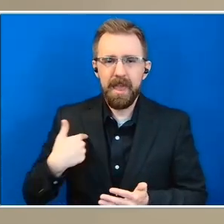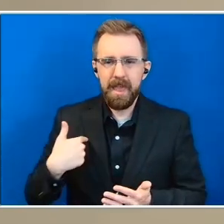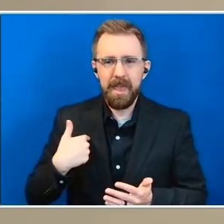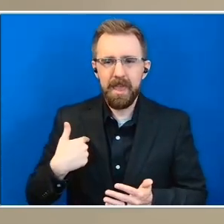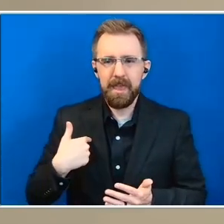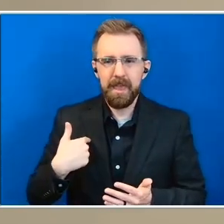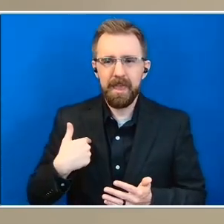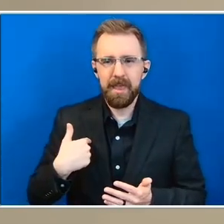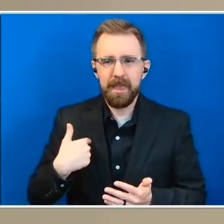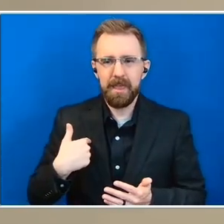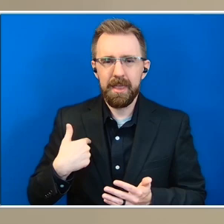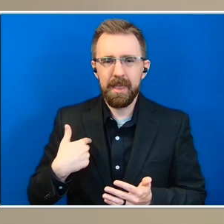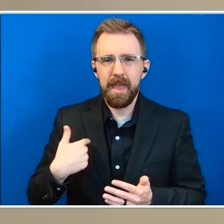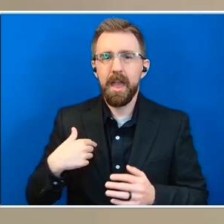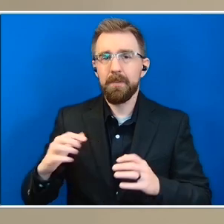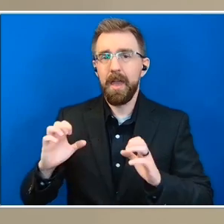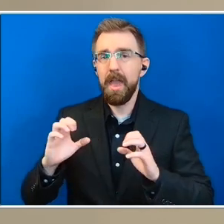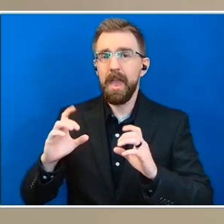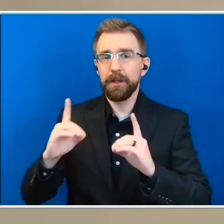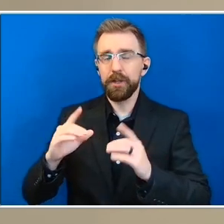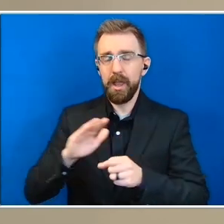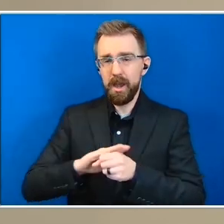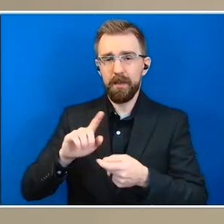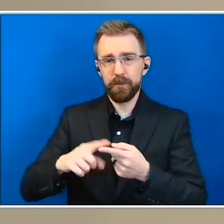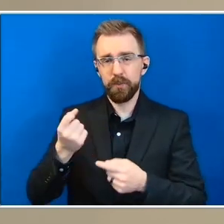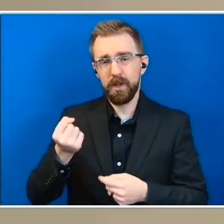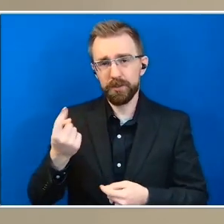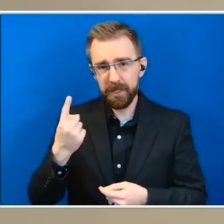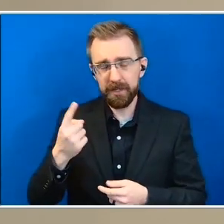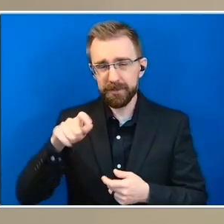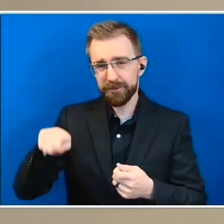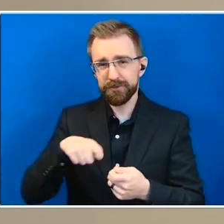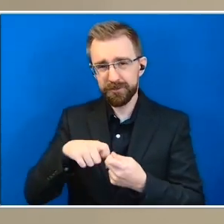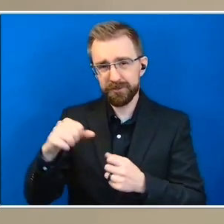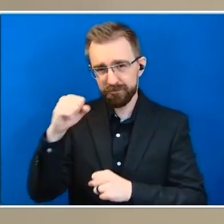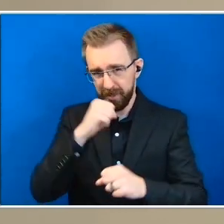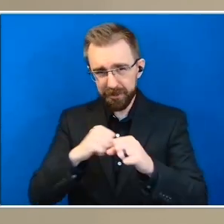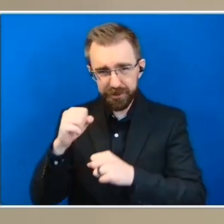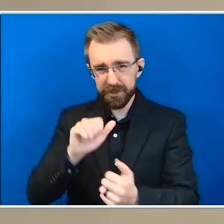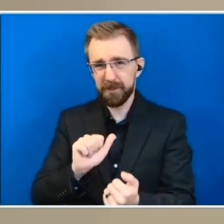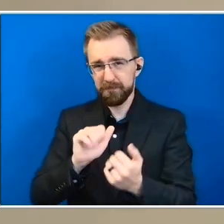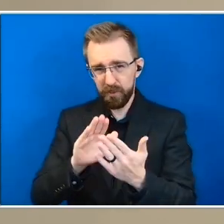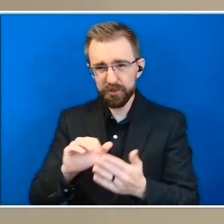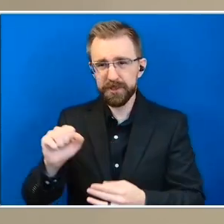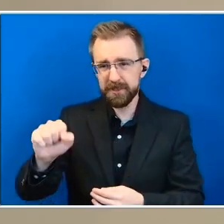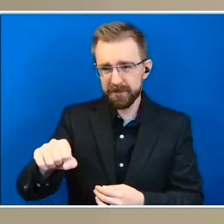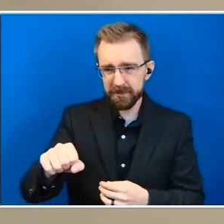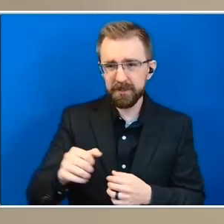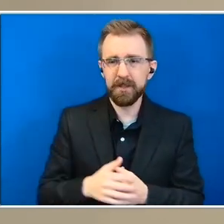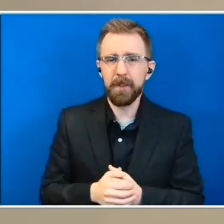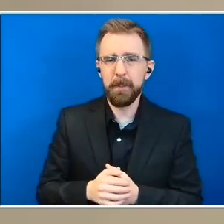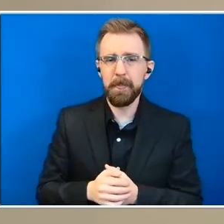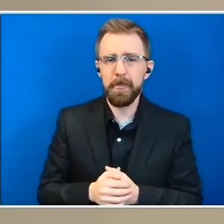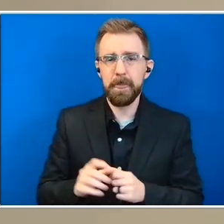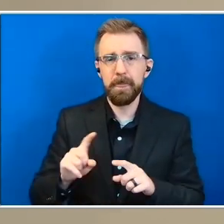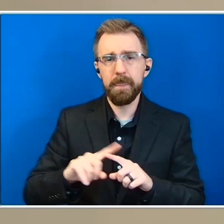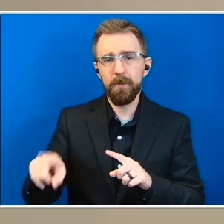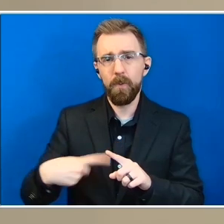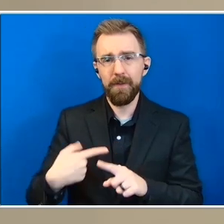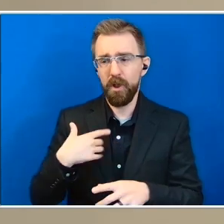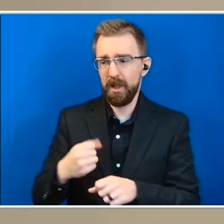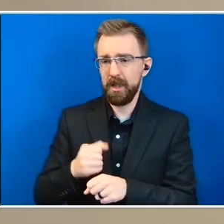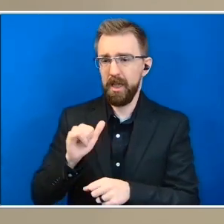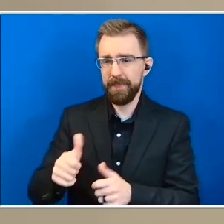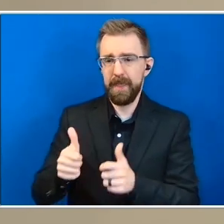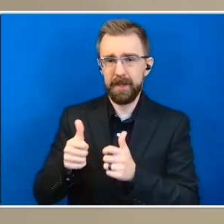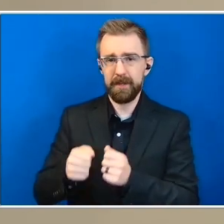I'm educated enough to understand certain strategies and approaches. But when I got that text, it